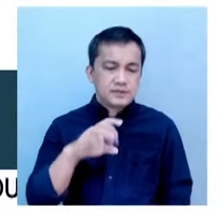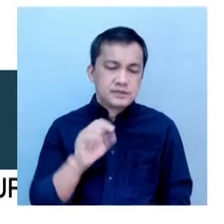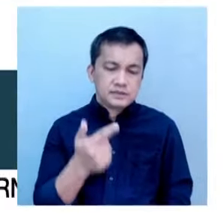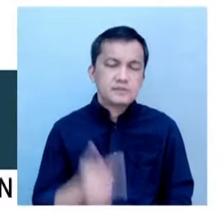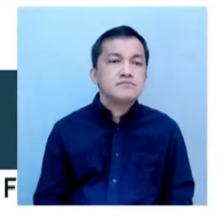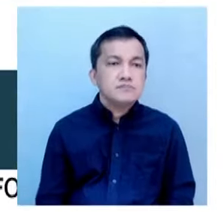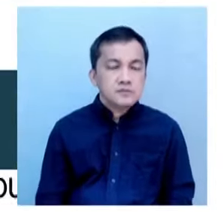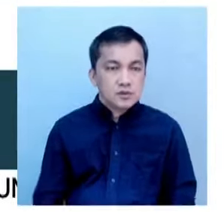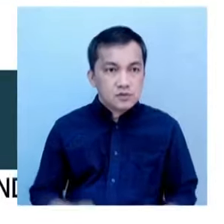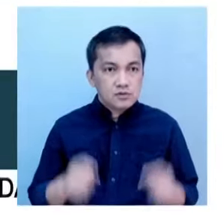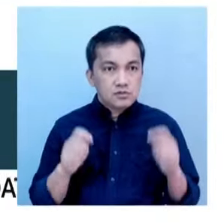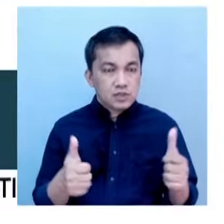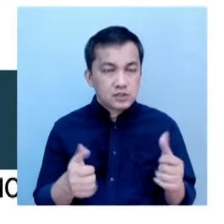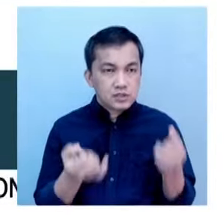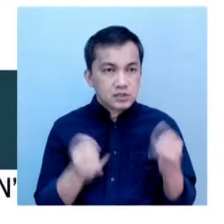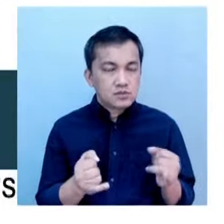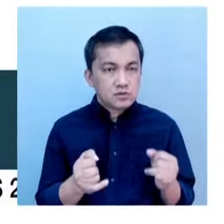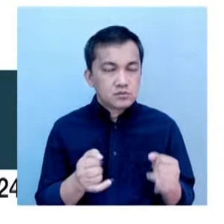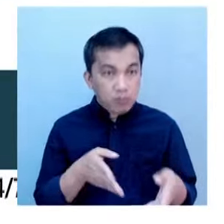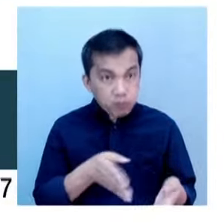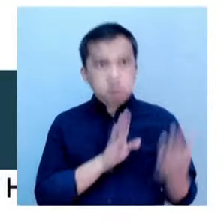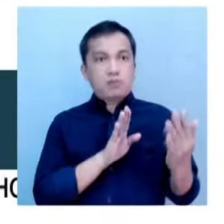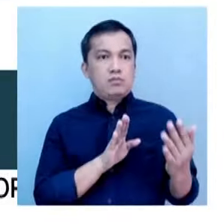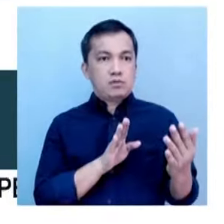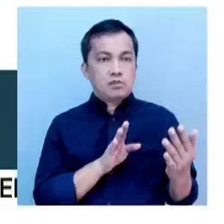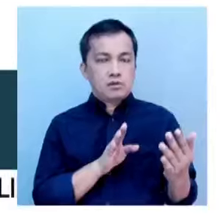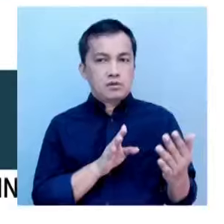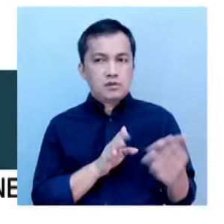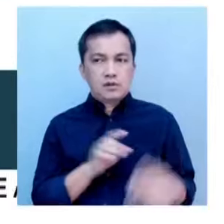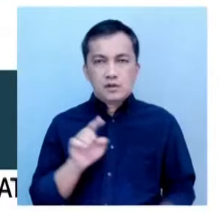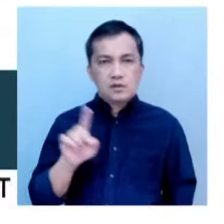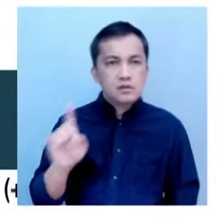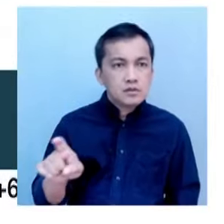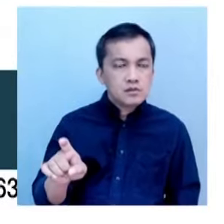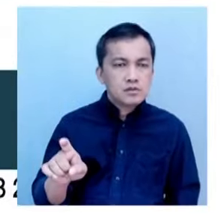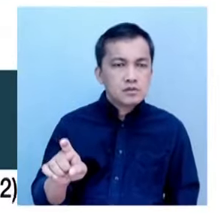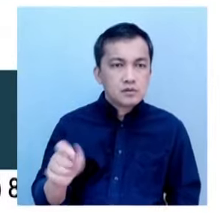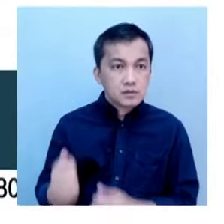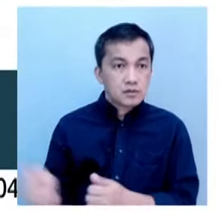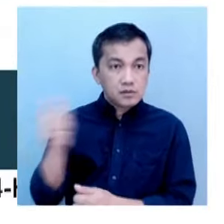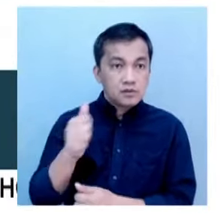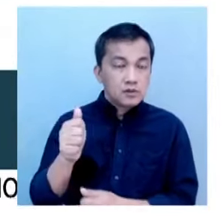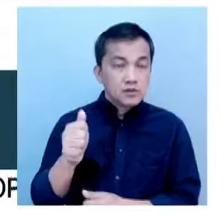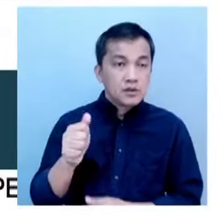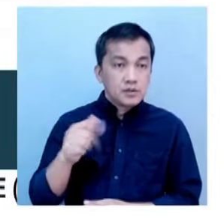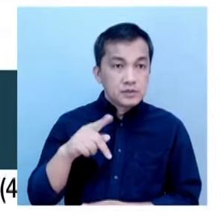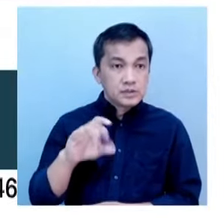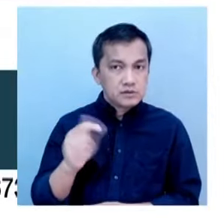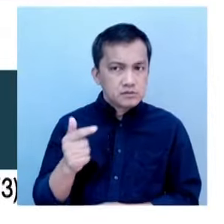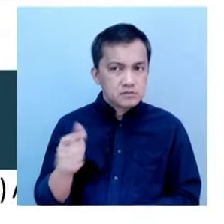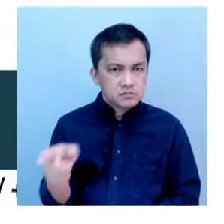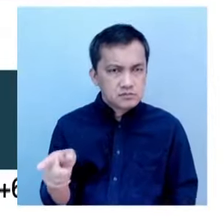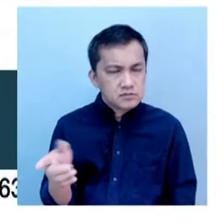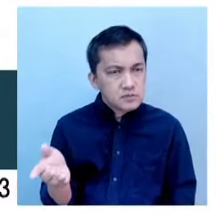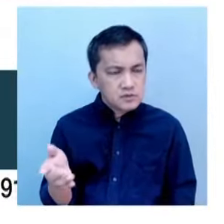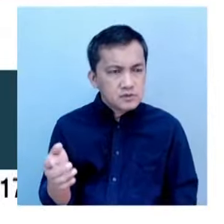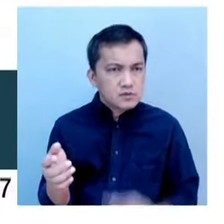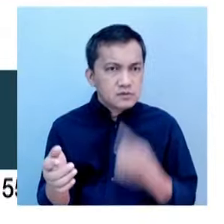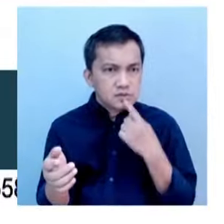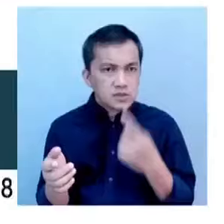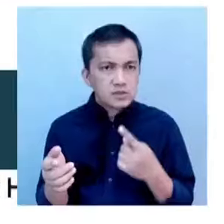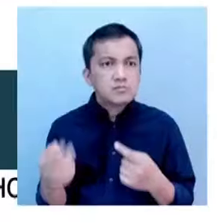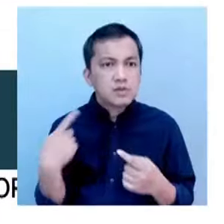Then suddenly this issue cropped up. And when we asked the commandant of the Philippine Coast Guard, well, he said that there